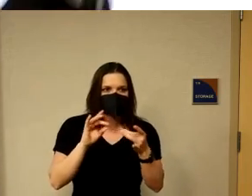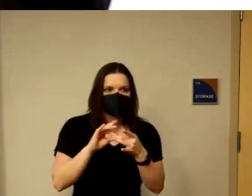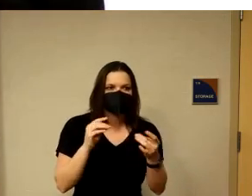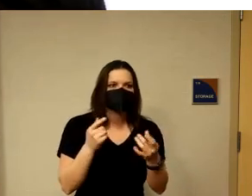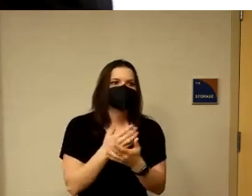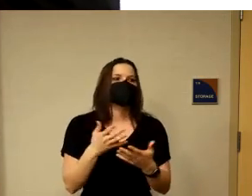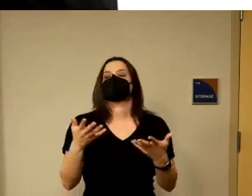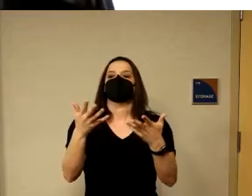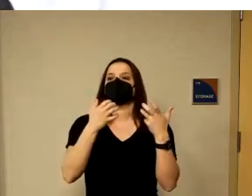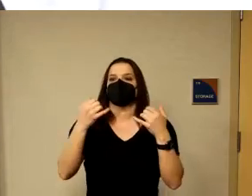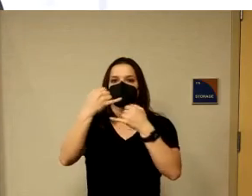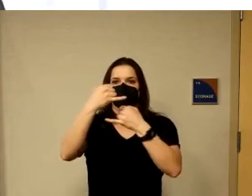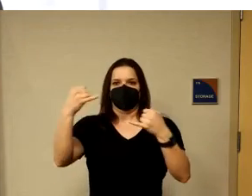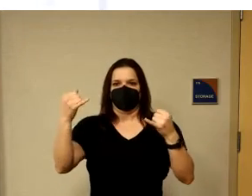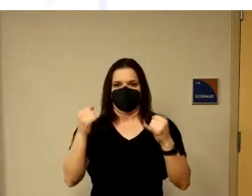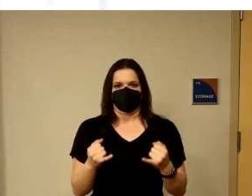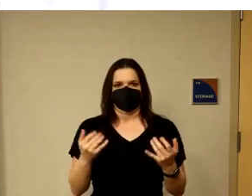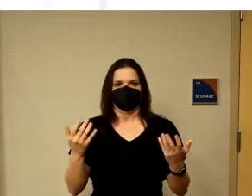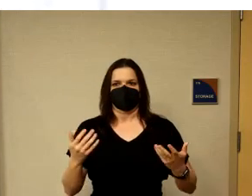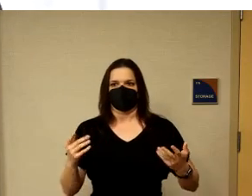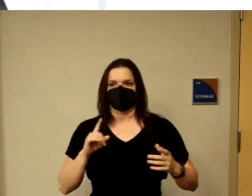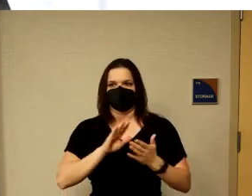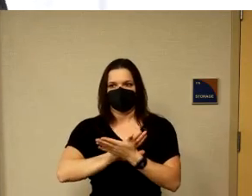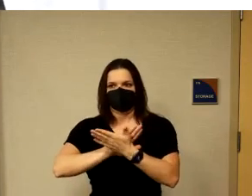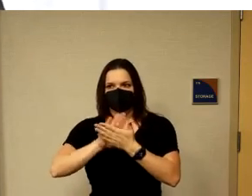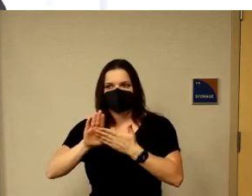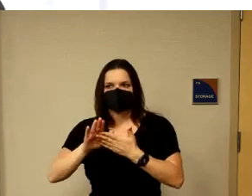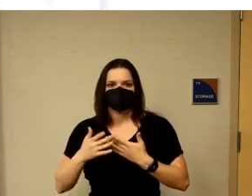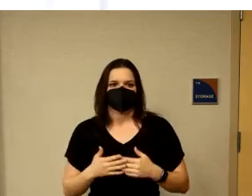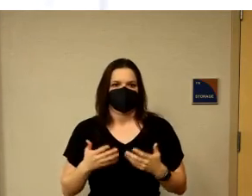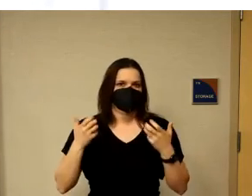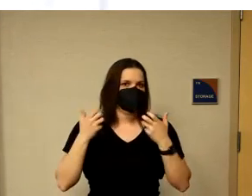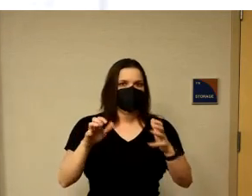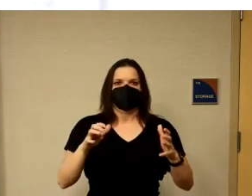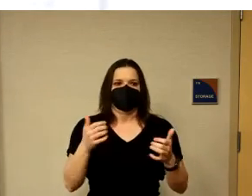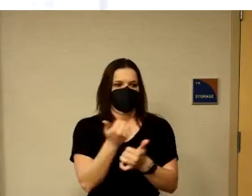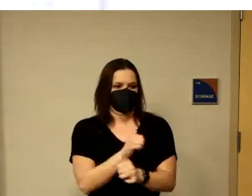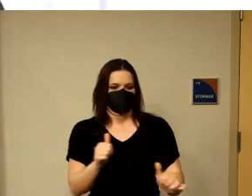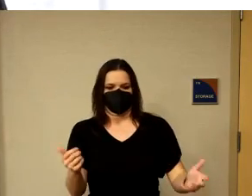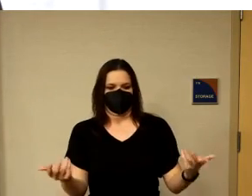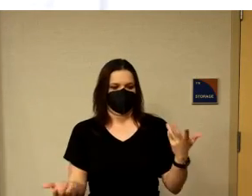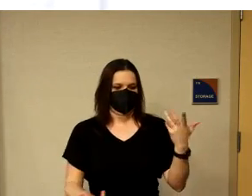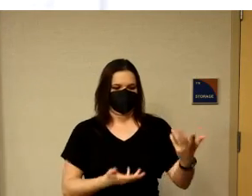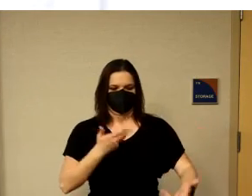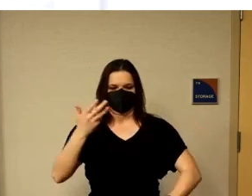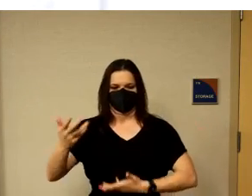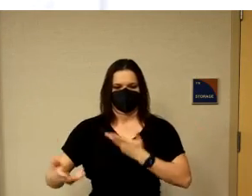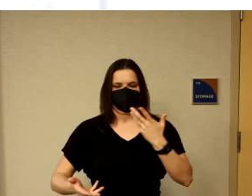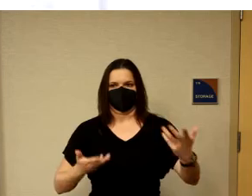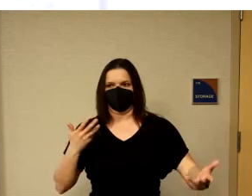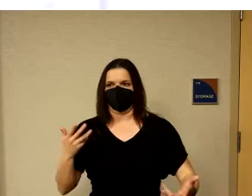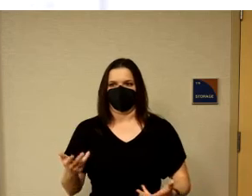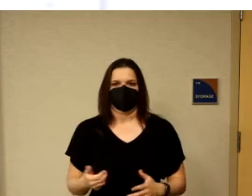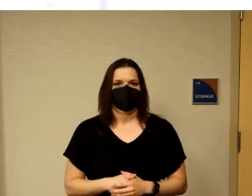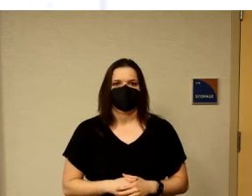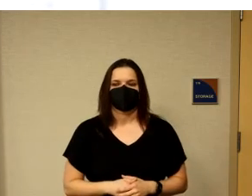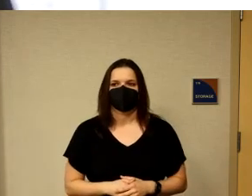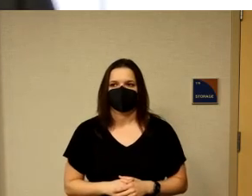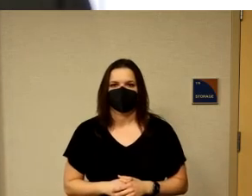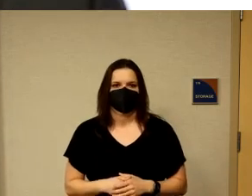made that you wanted lines that look, really clean, you didn't want any, thing that says packness